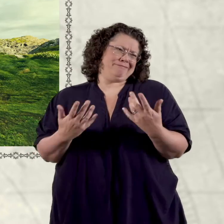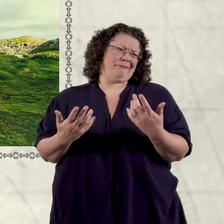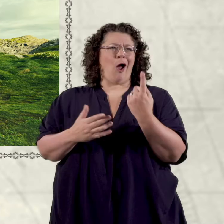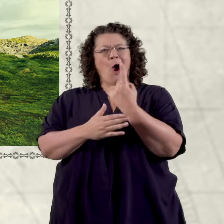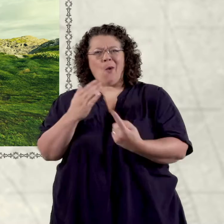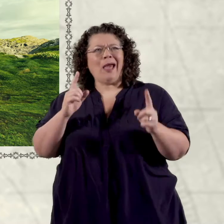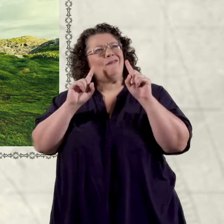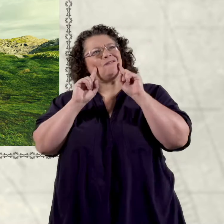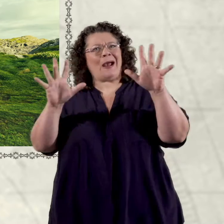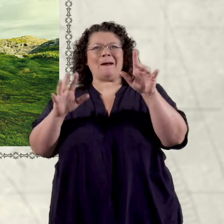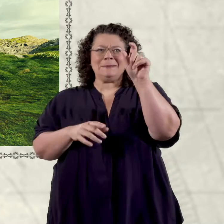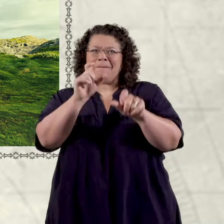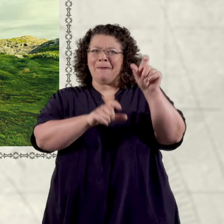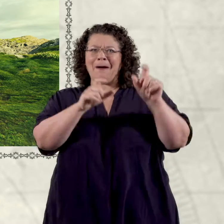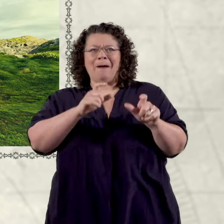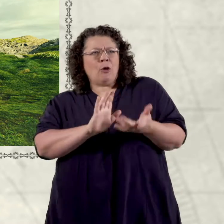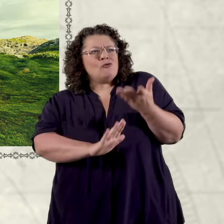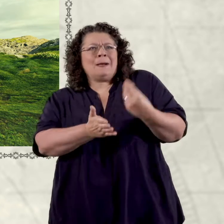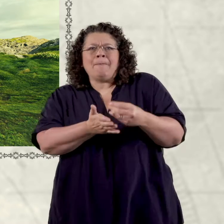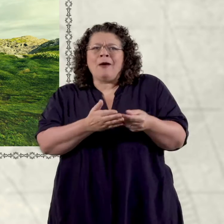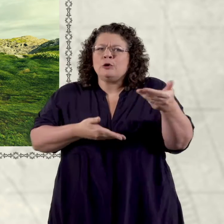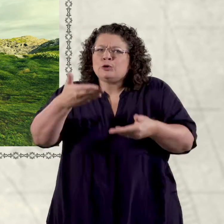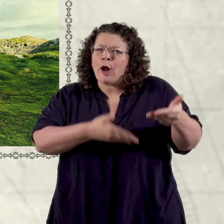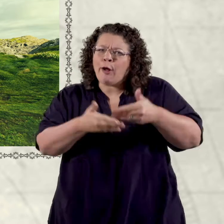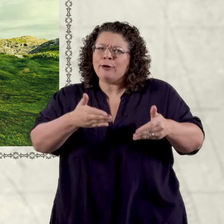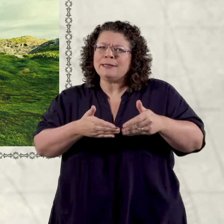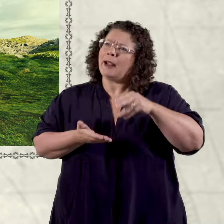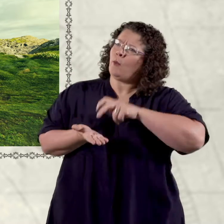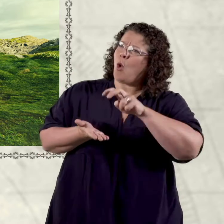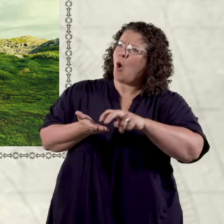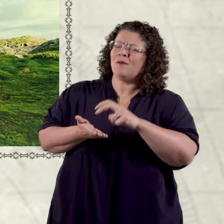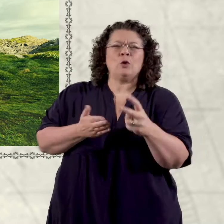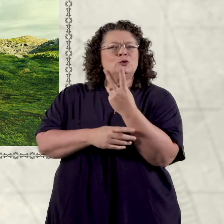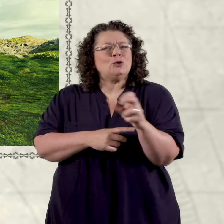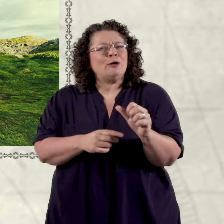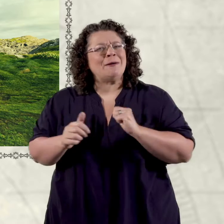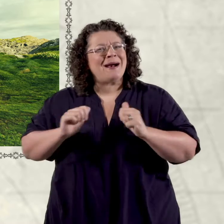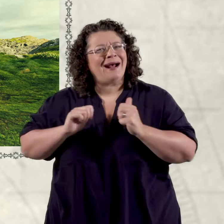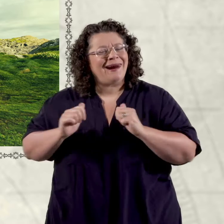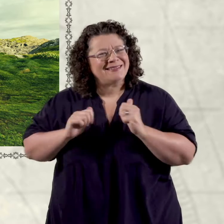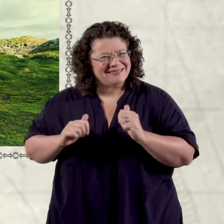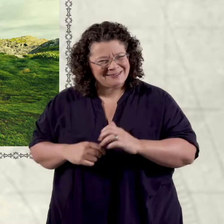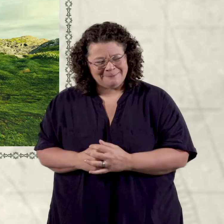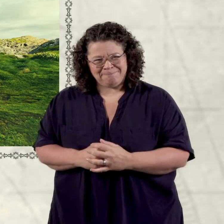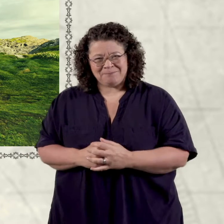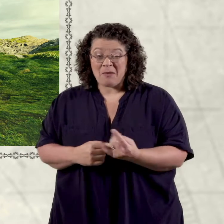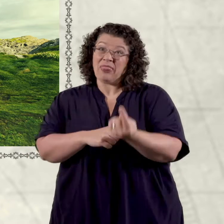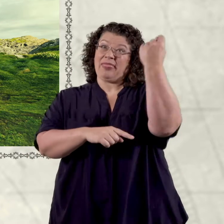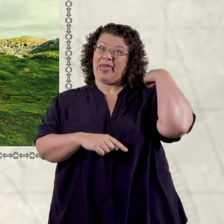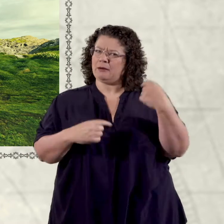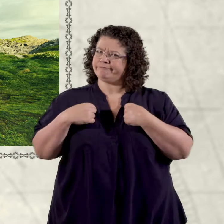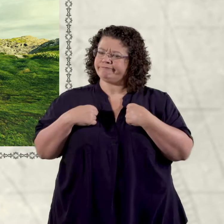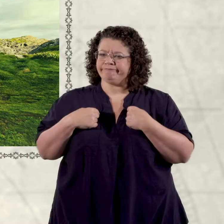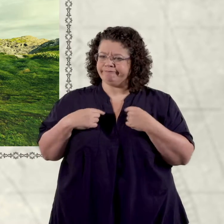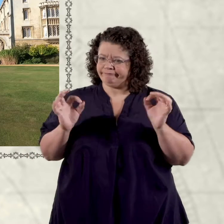Well, today it's only very famous people who raise money for charities that walk for 200